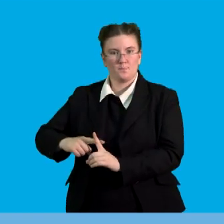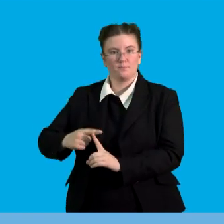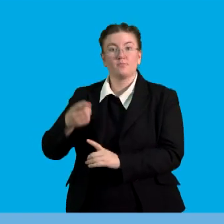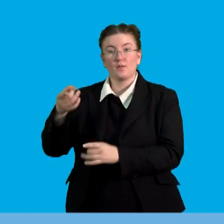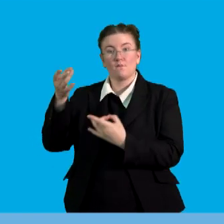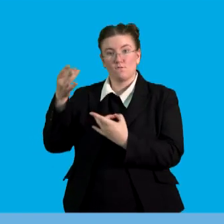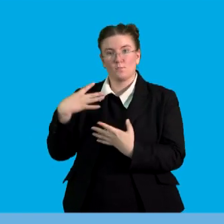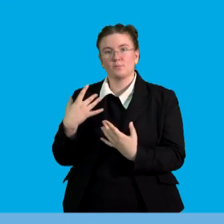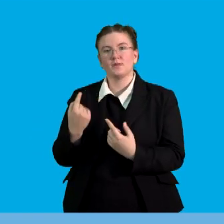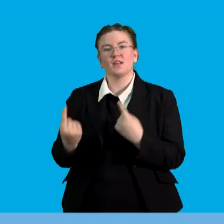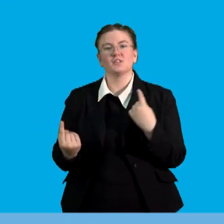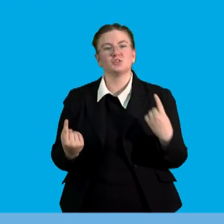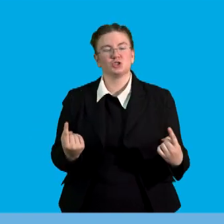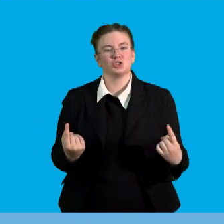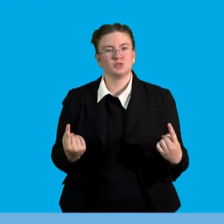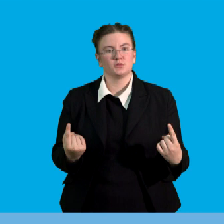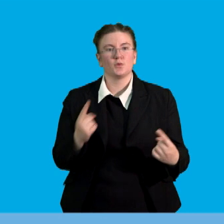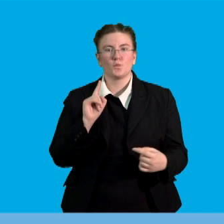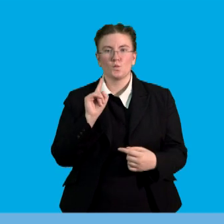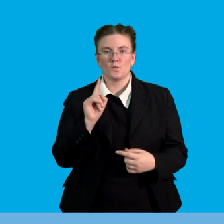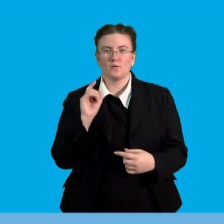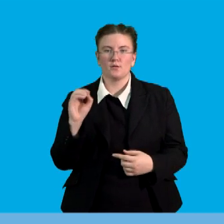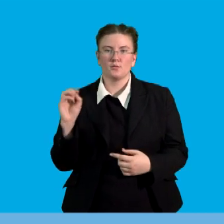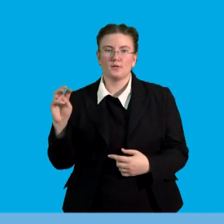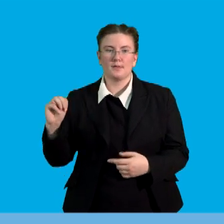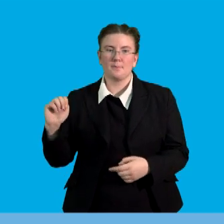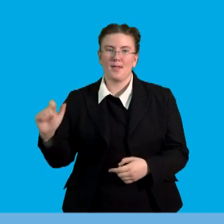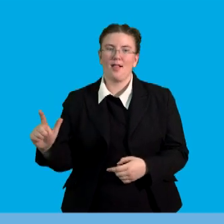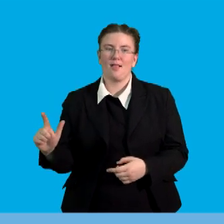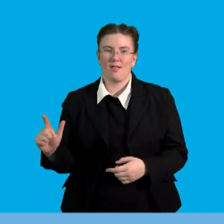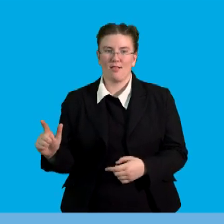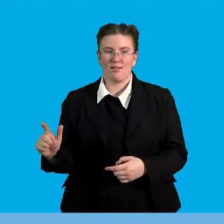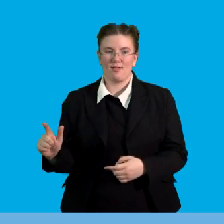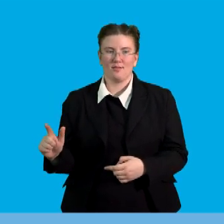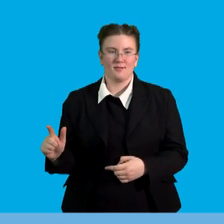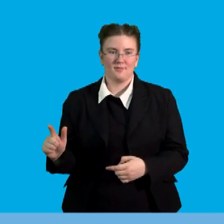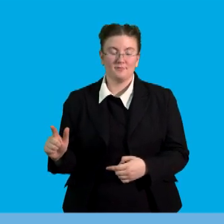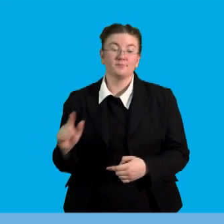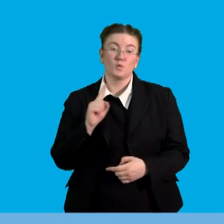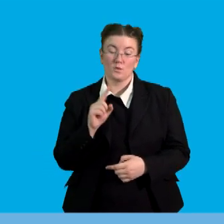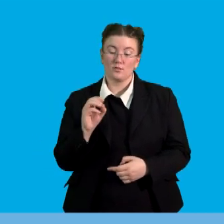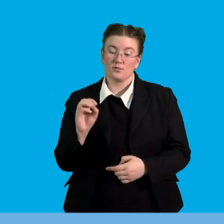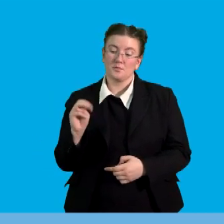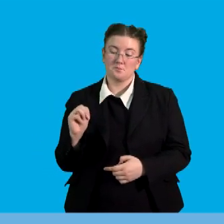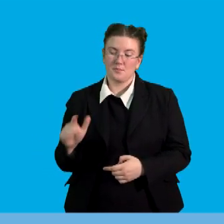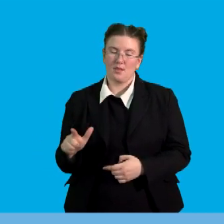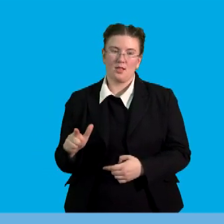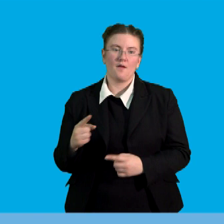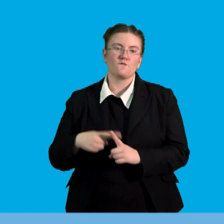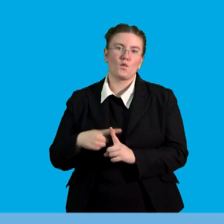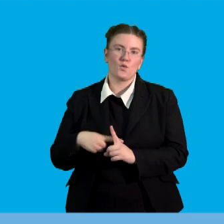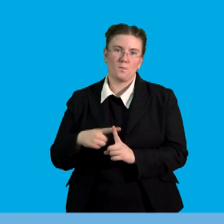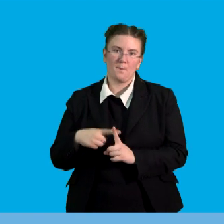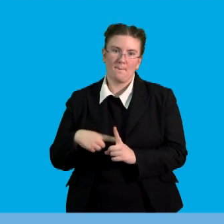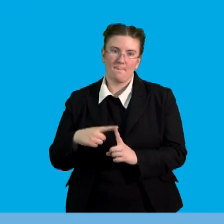over the volume, we are told that each of them has a volume of 100 milliliters. So this is going to be